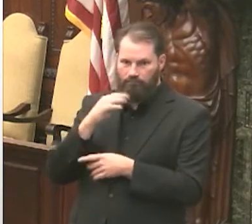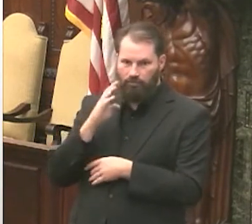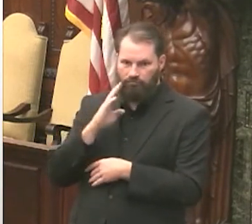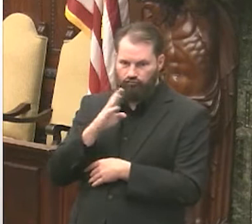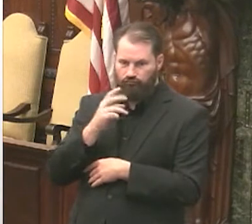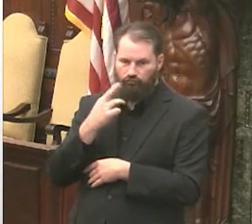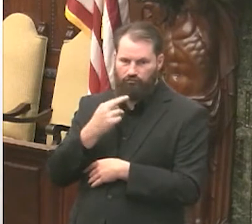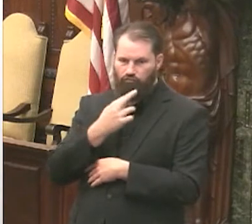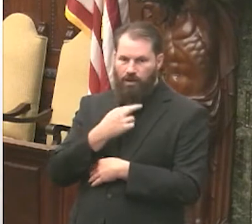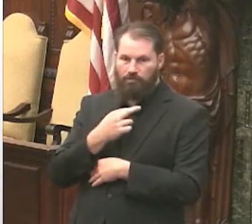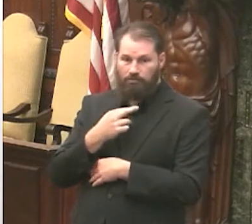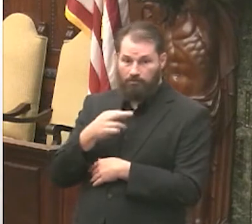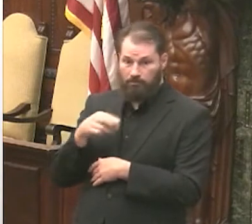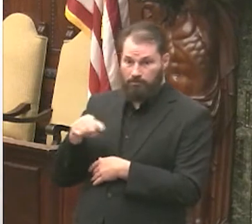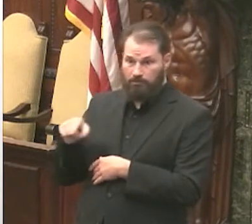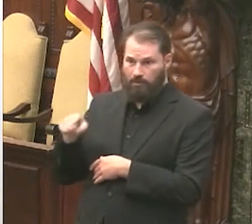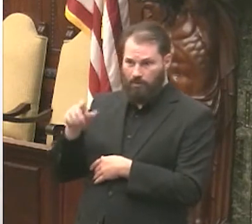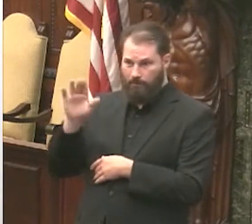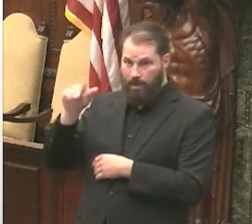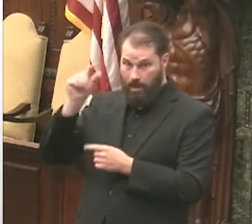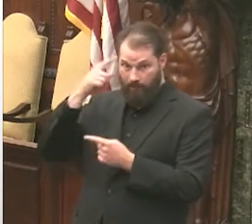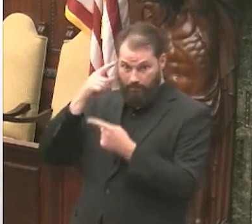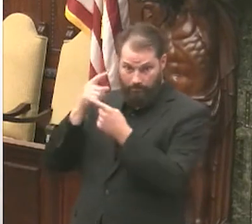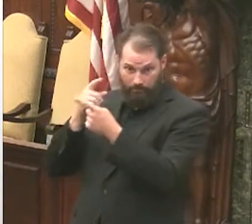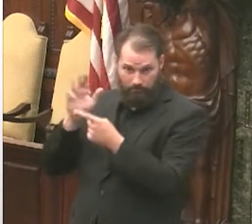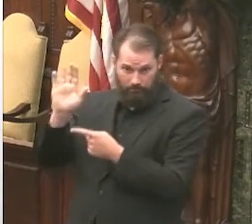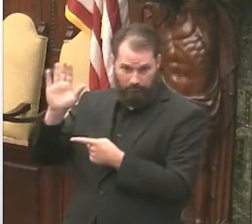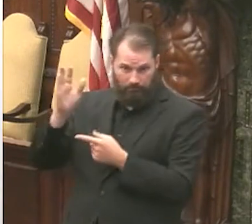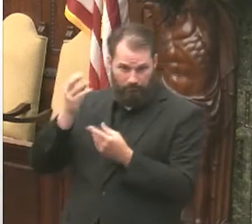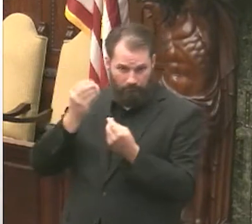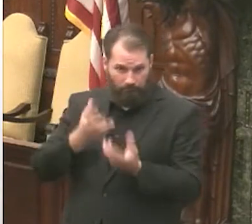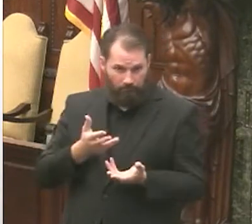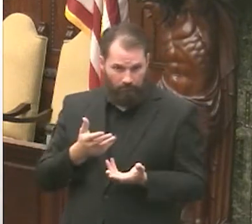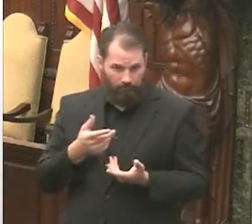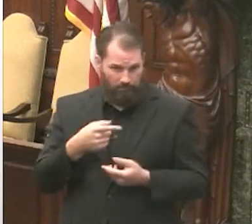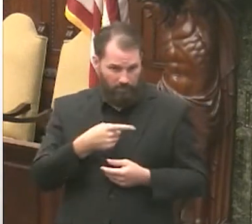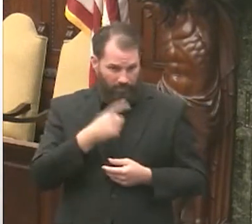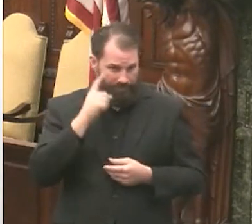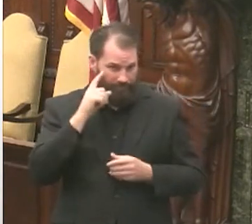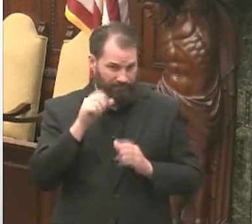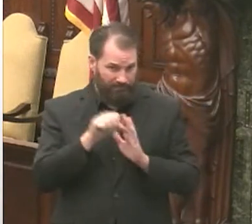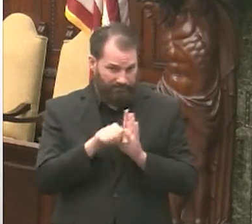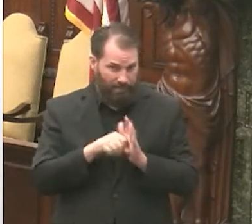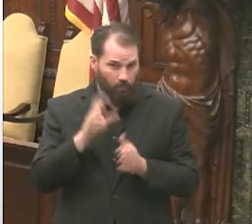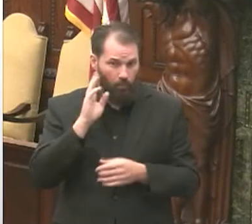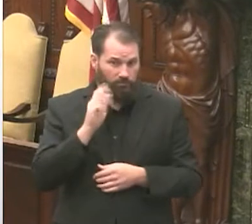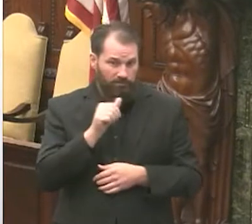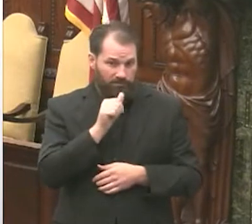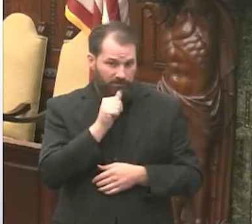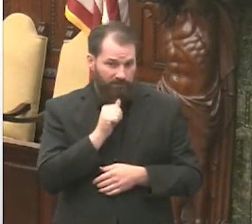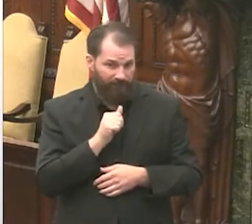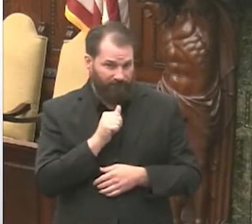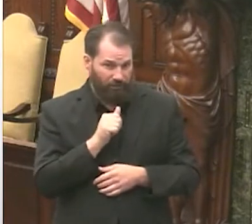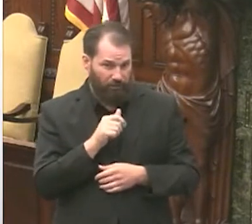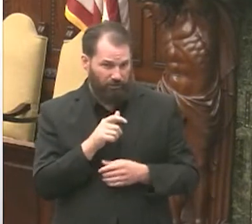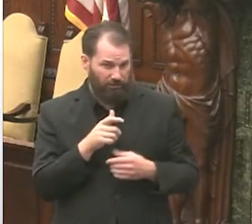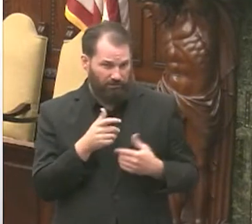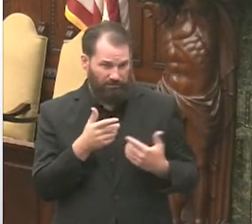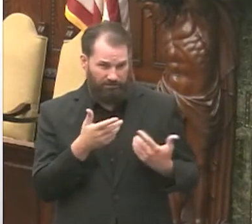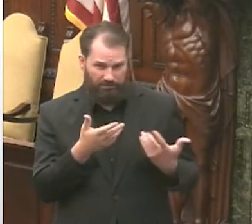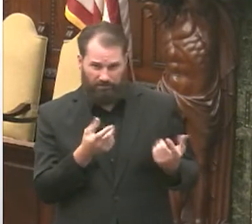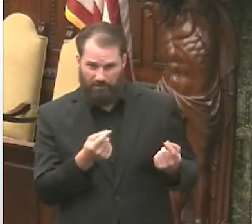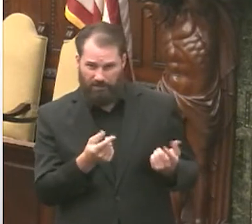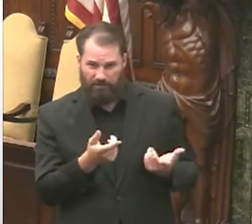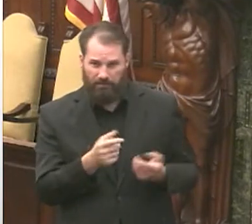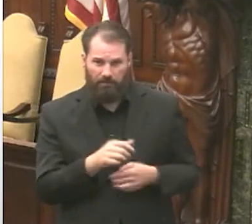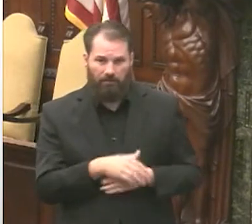is simply not good for the health of the state, not good for Philadelphia? I don't know what's in that specific bill. I do know that